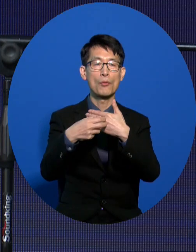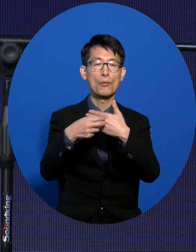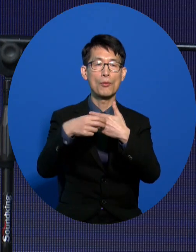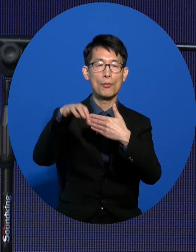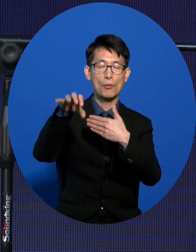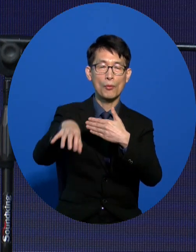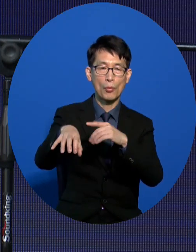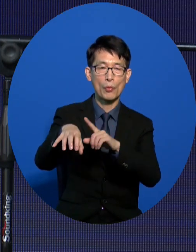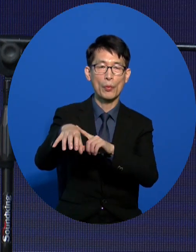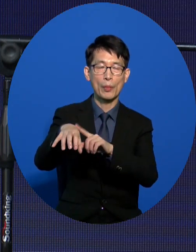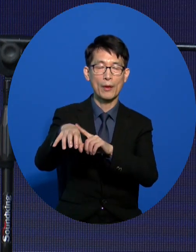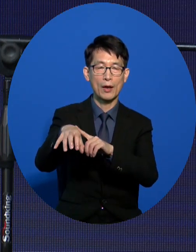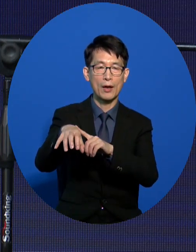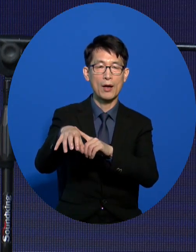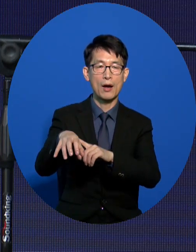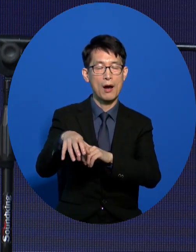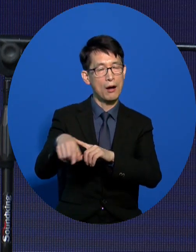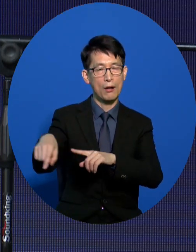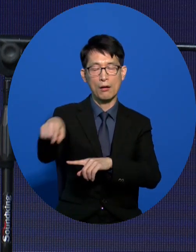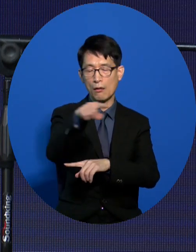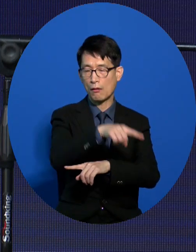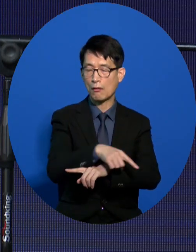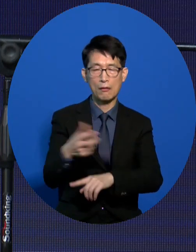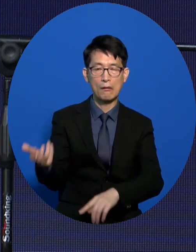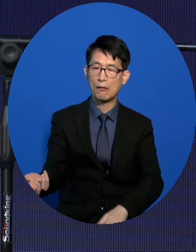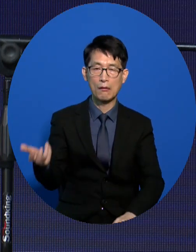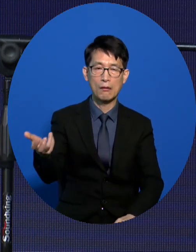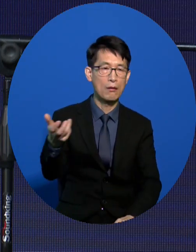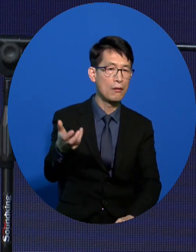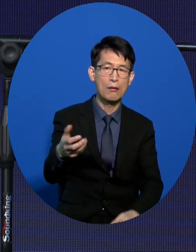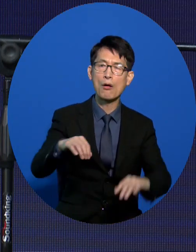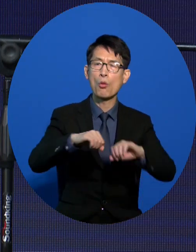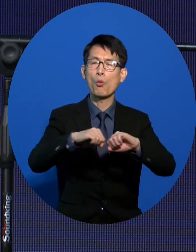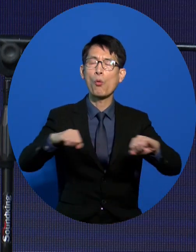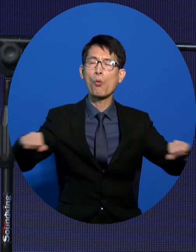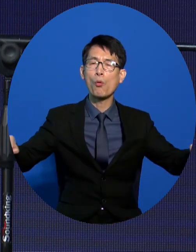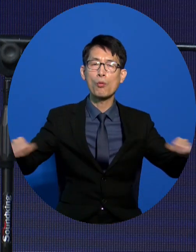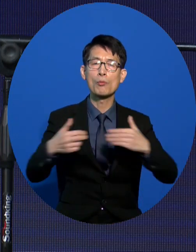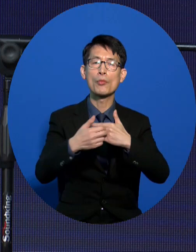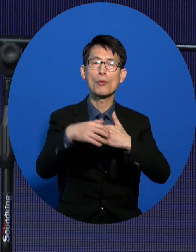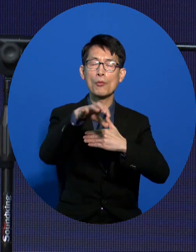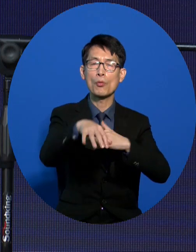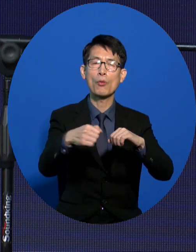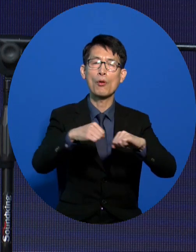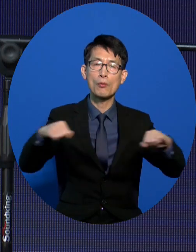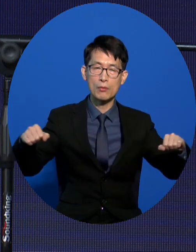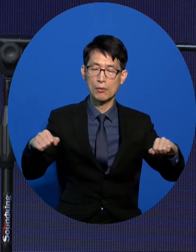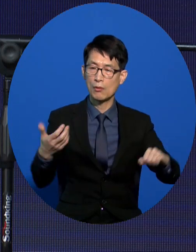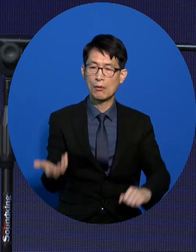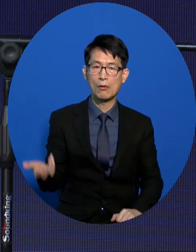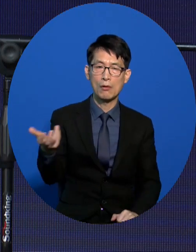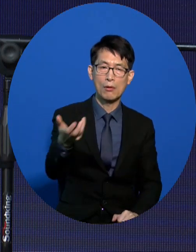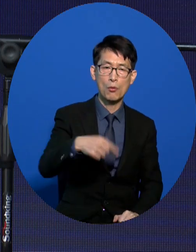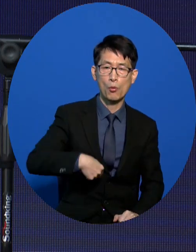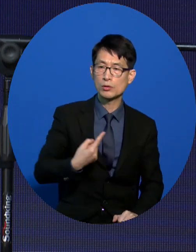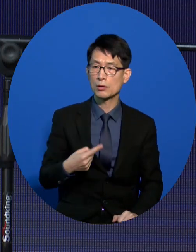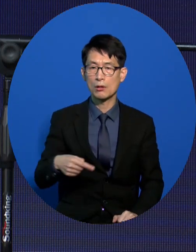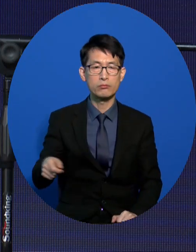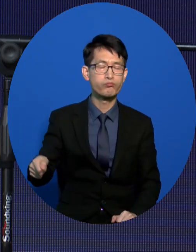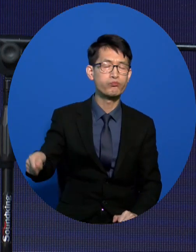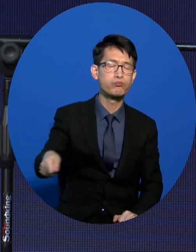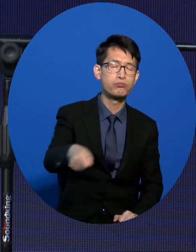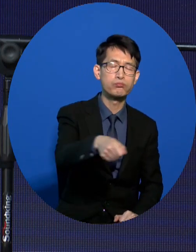And as you know, the hospitals nowadays are very large in scale, and it's really difficult to navigate around